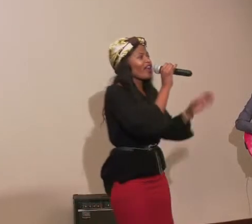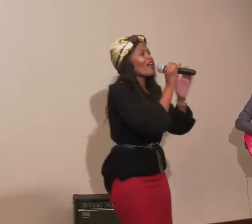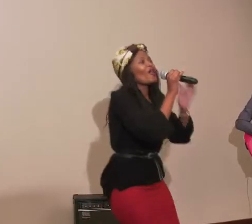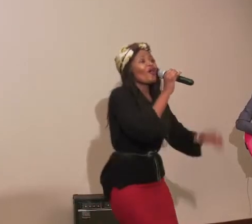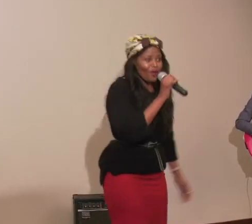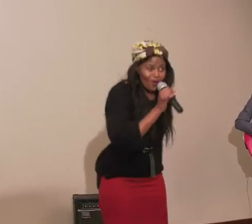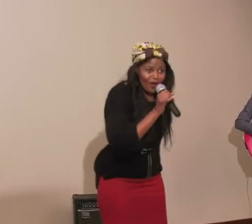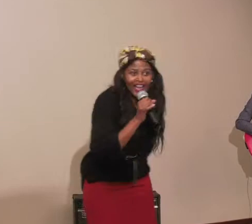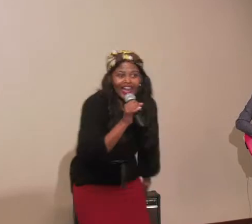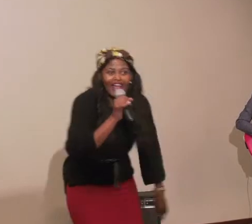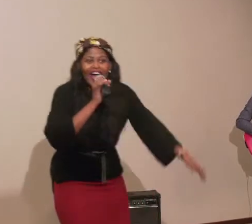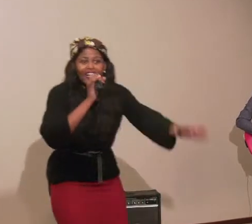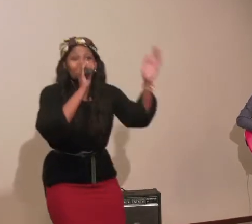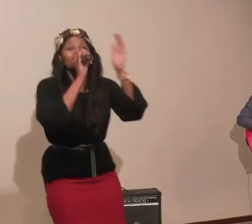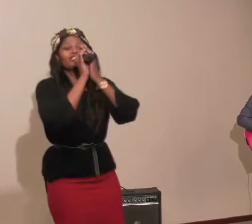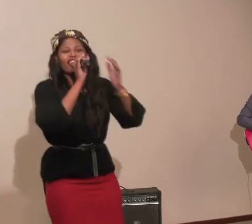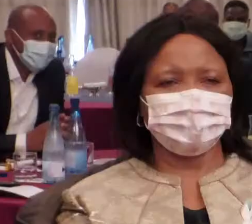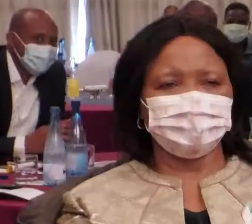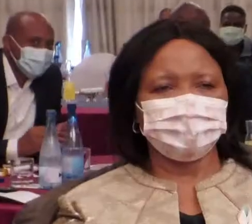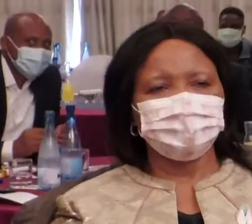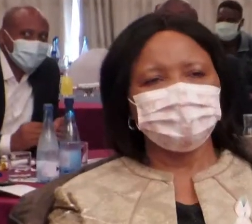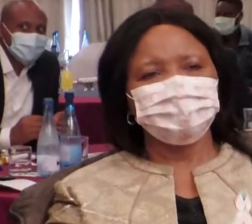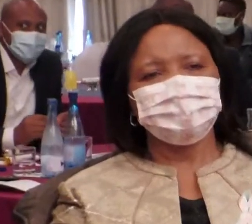Come on.